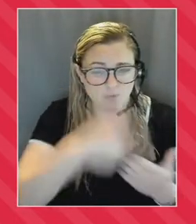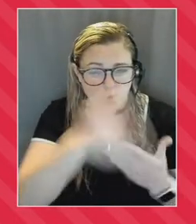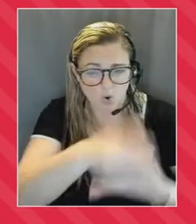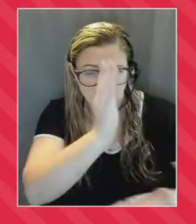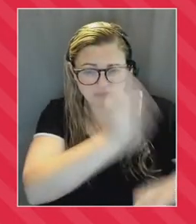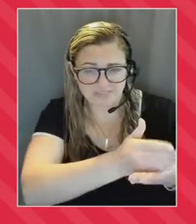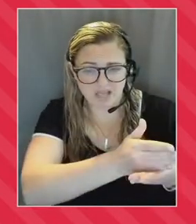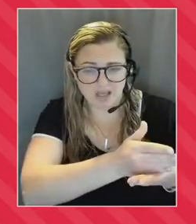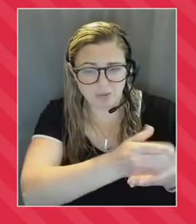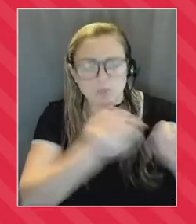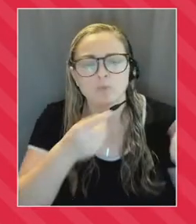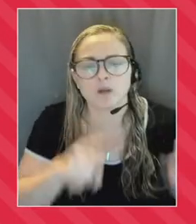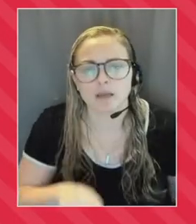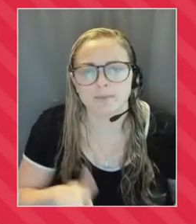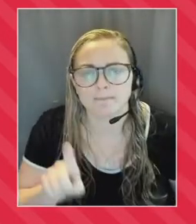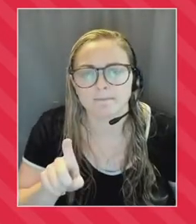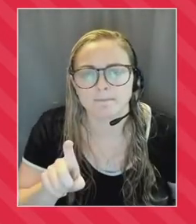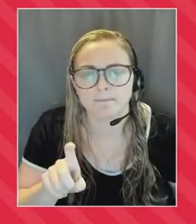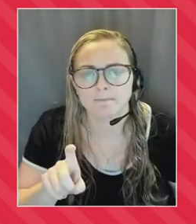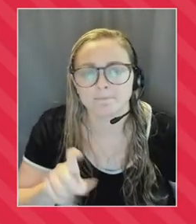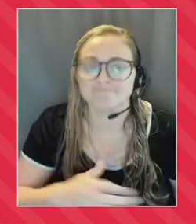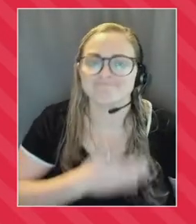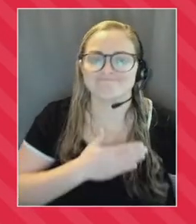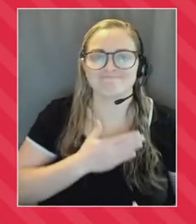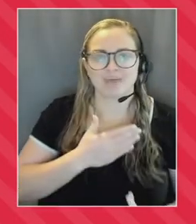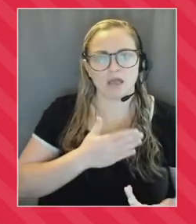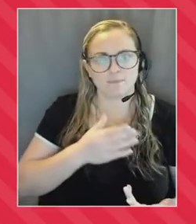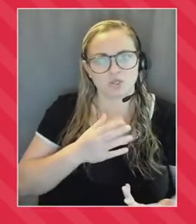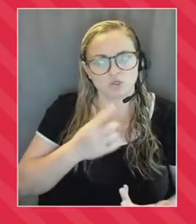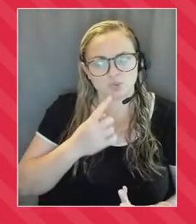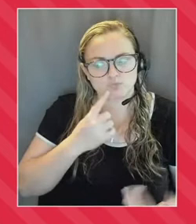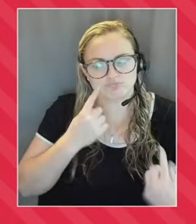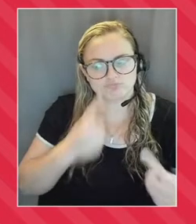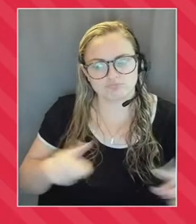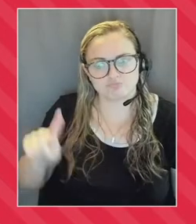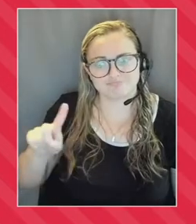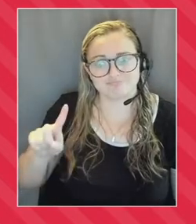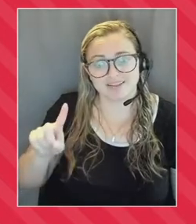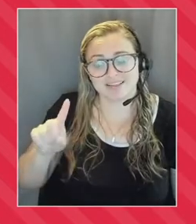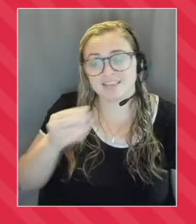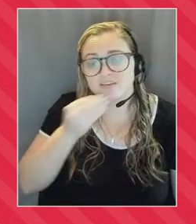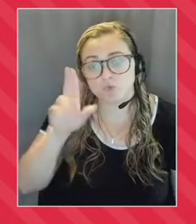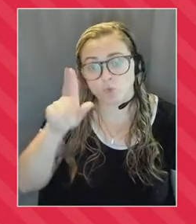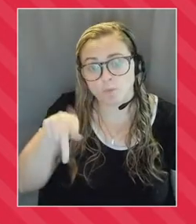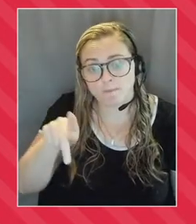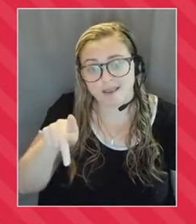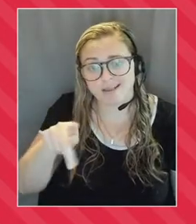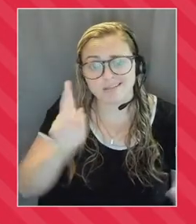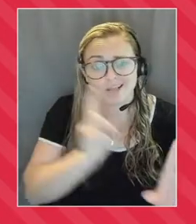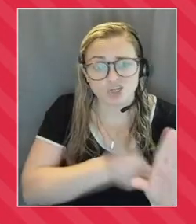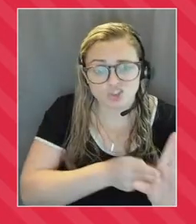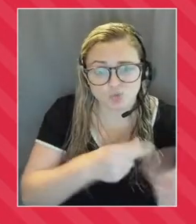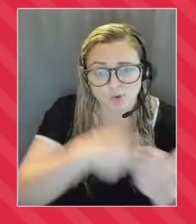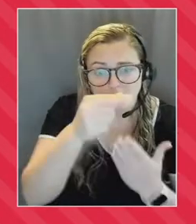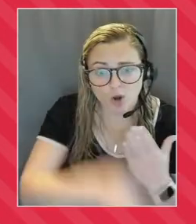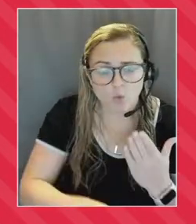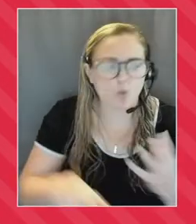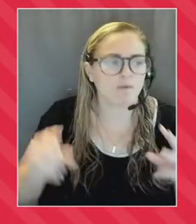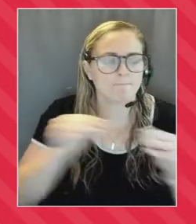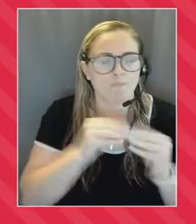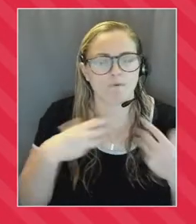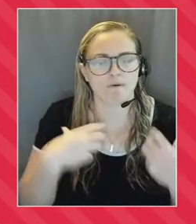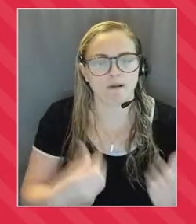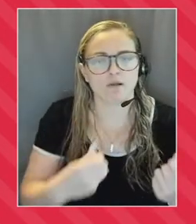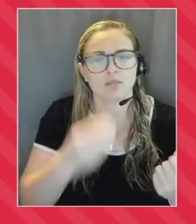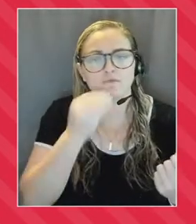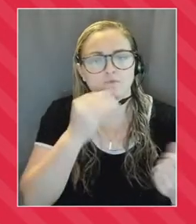I'm glad to say that the food banks who join our program will forever have healthier food inventories